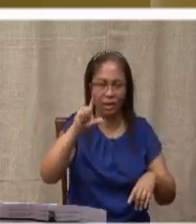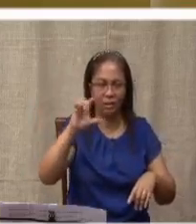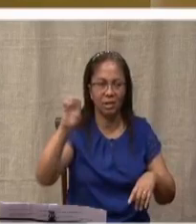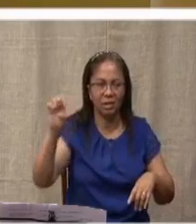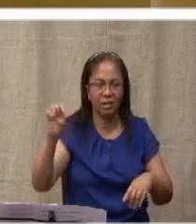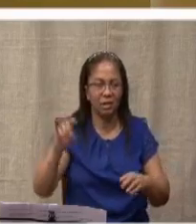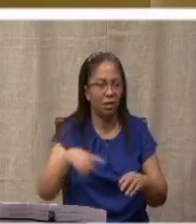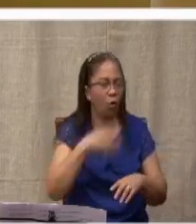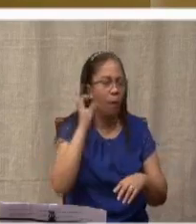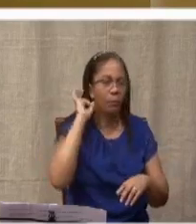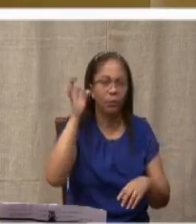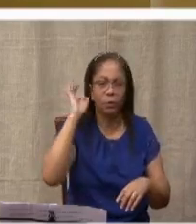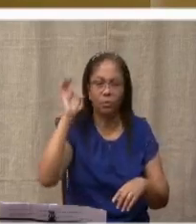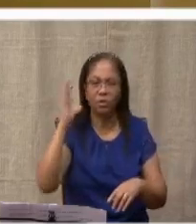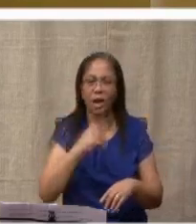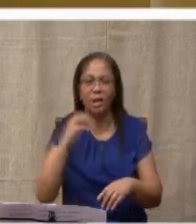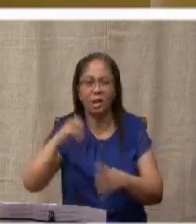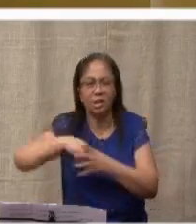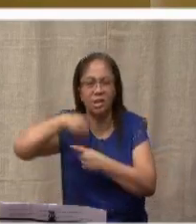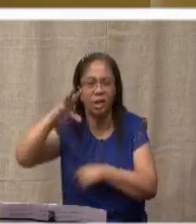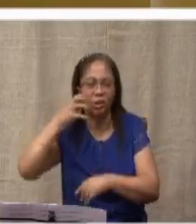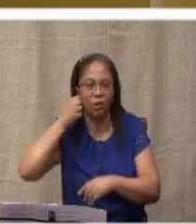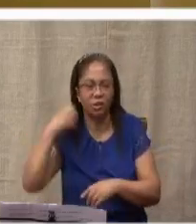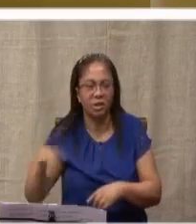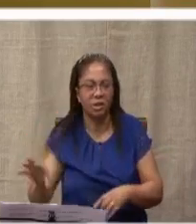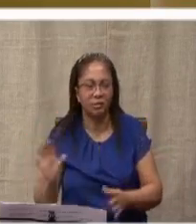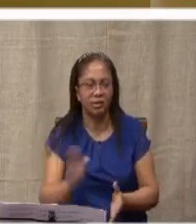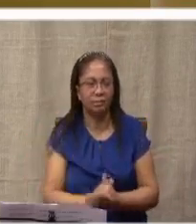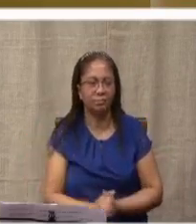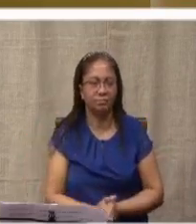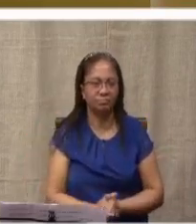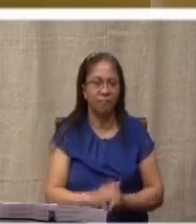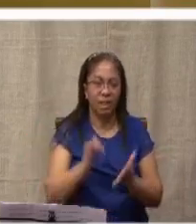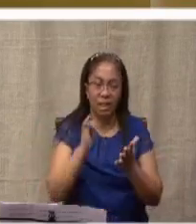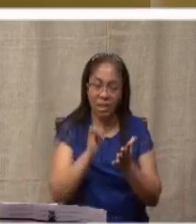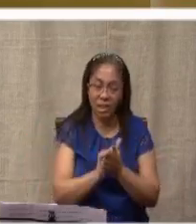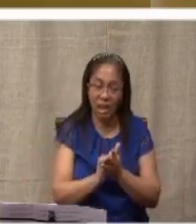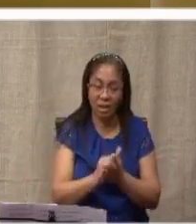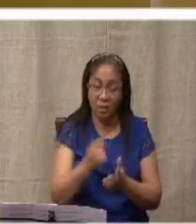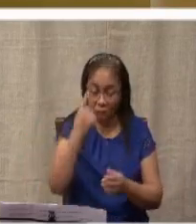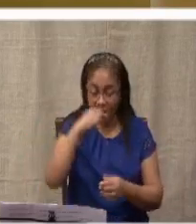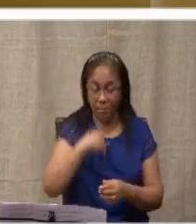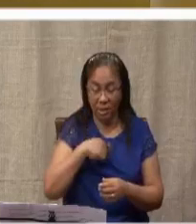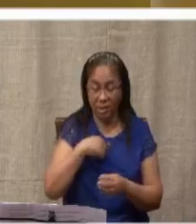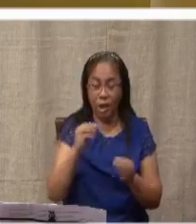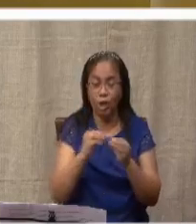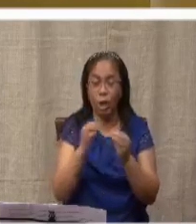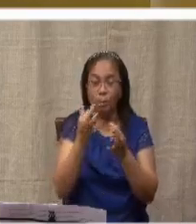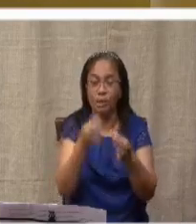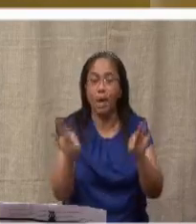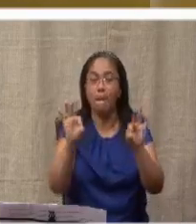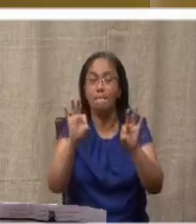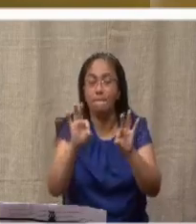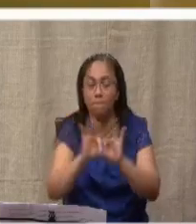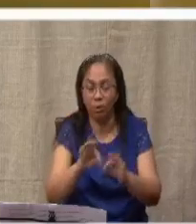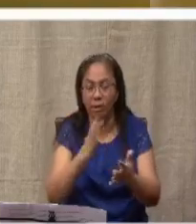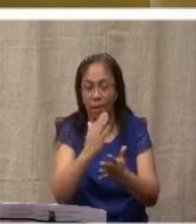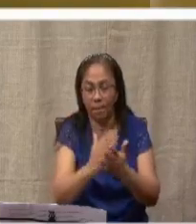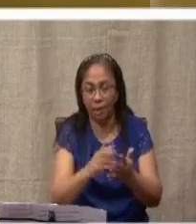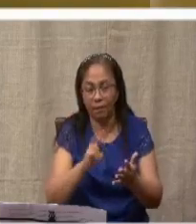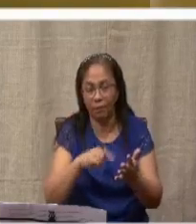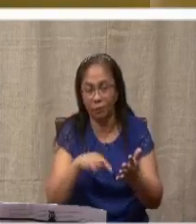their voice and this is the most important piece of the text for me jesus was clear about his